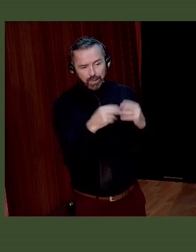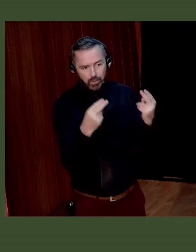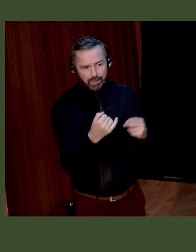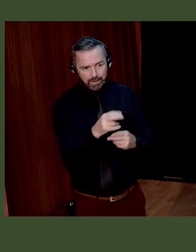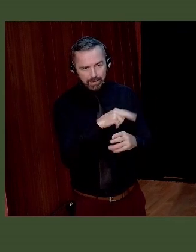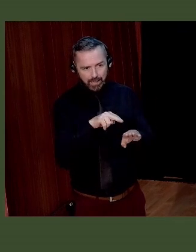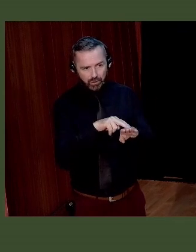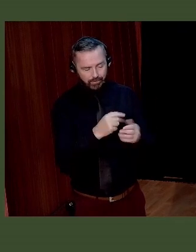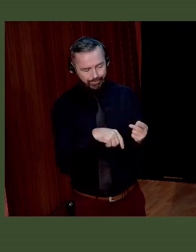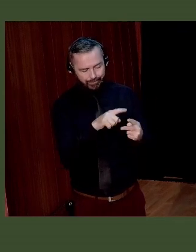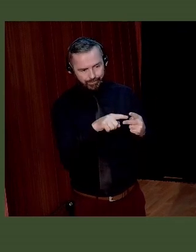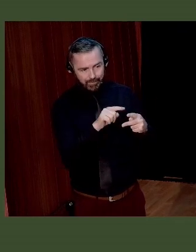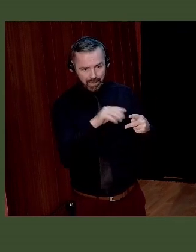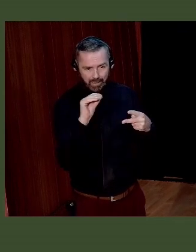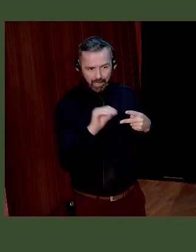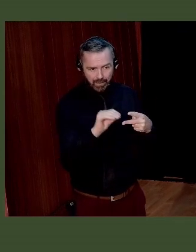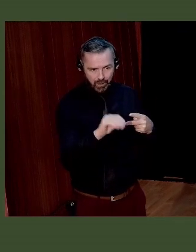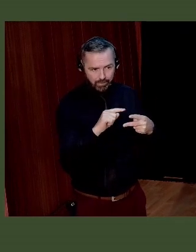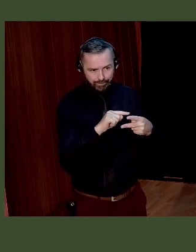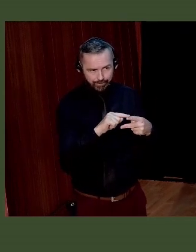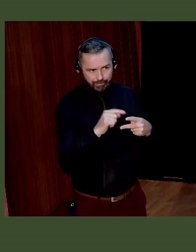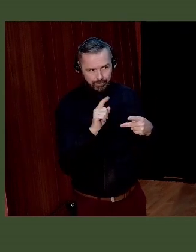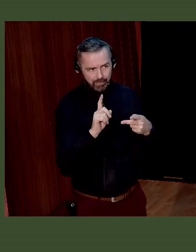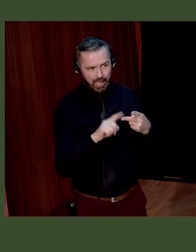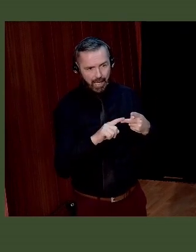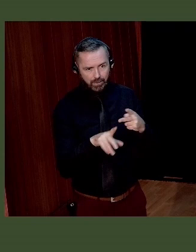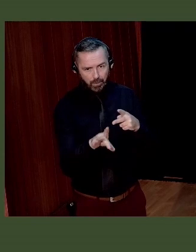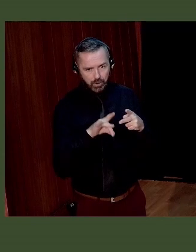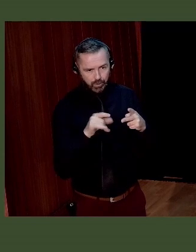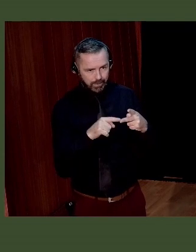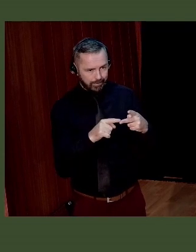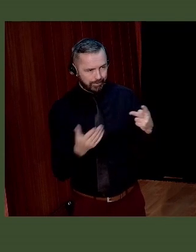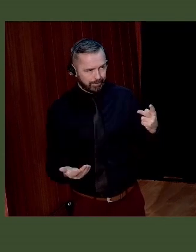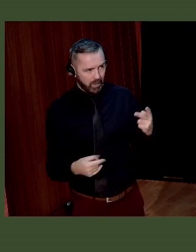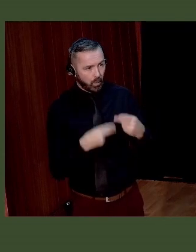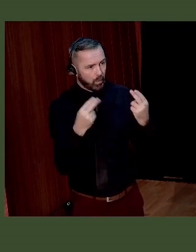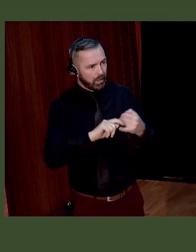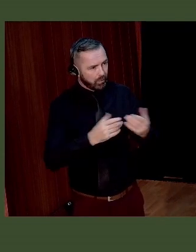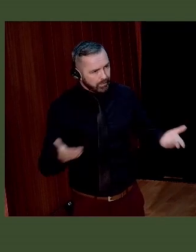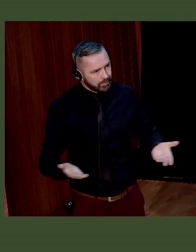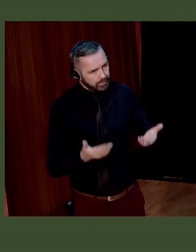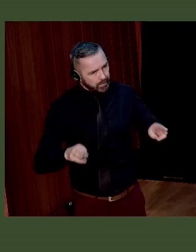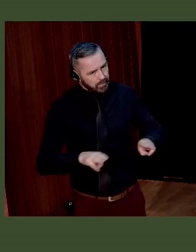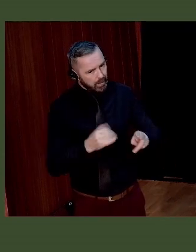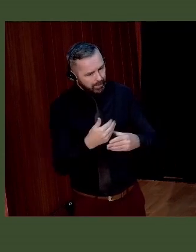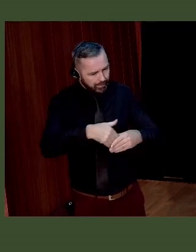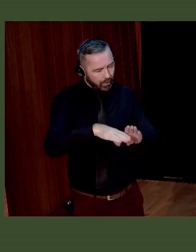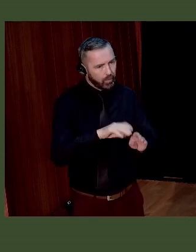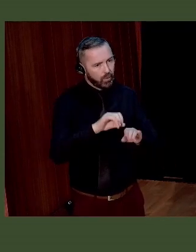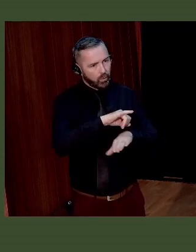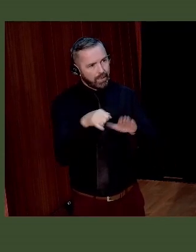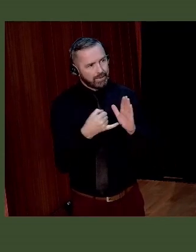nation. We need education and we need proper employment opportunities. We have to get people into organisations and we have to